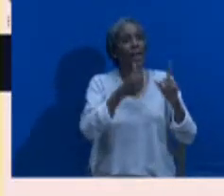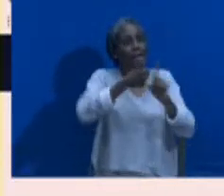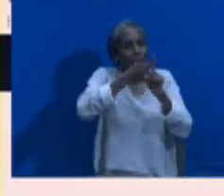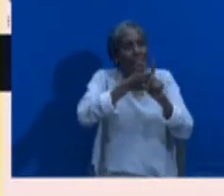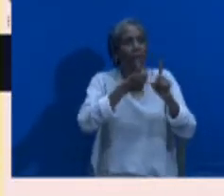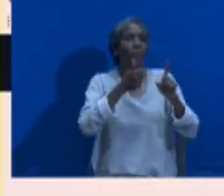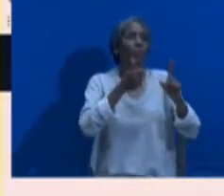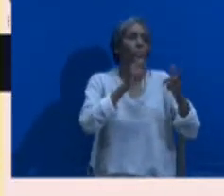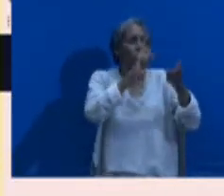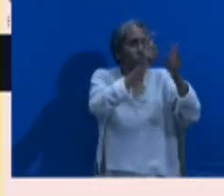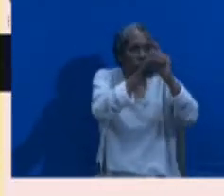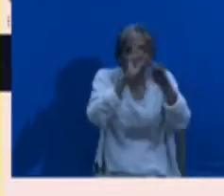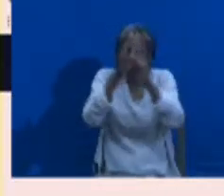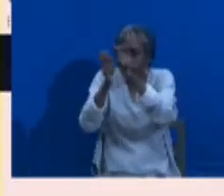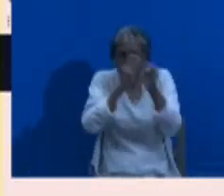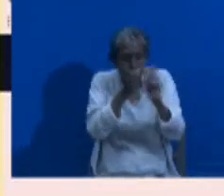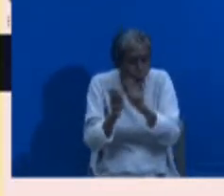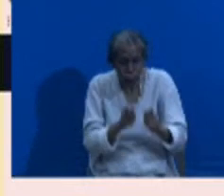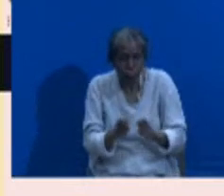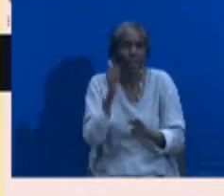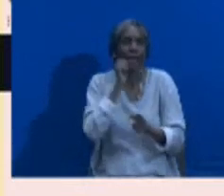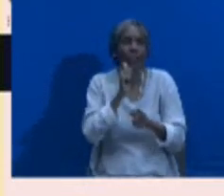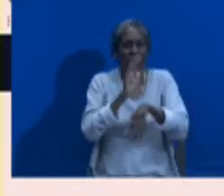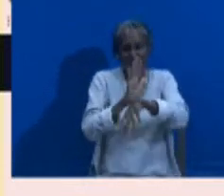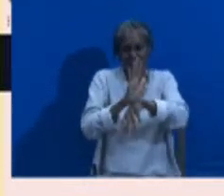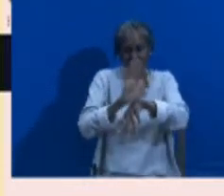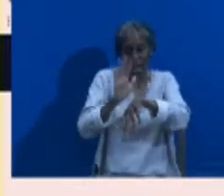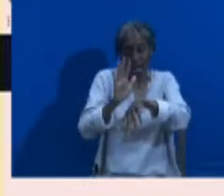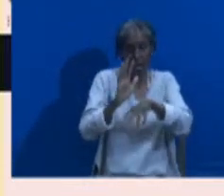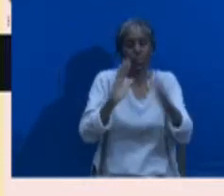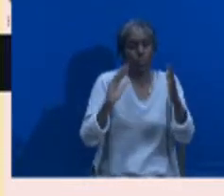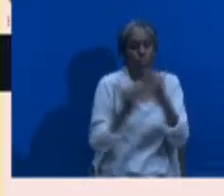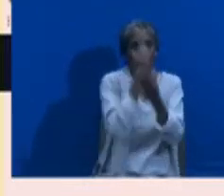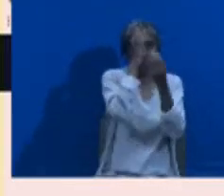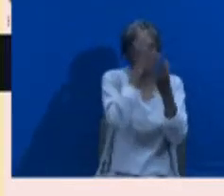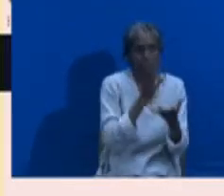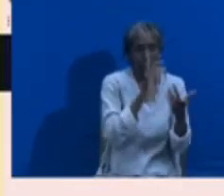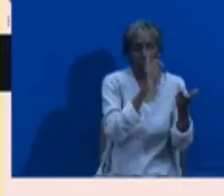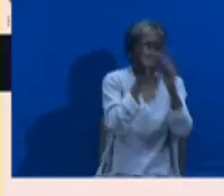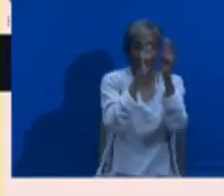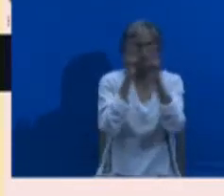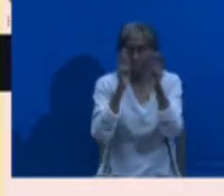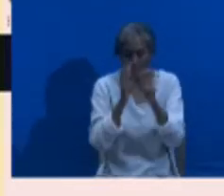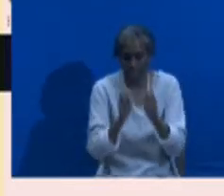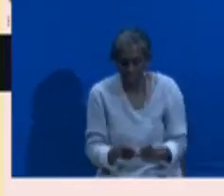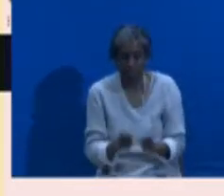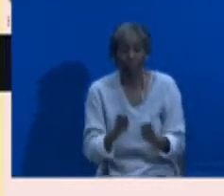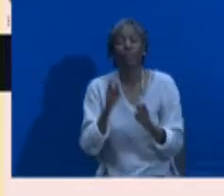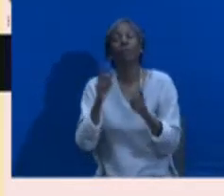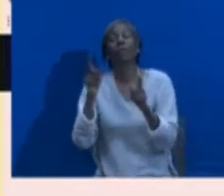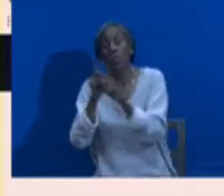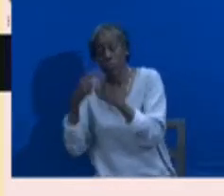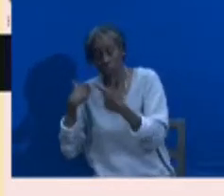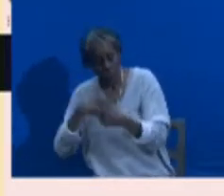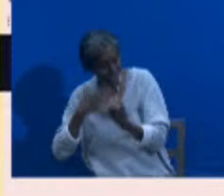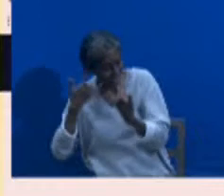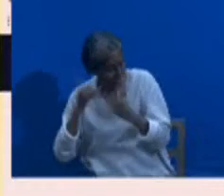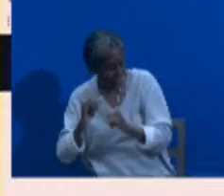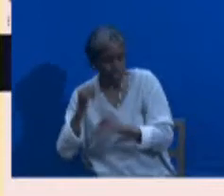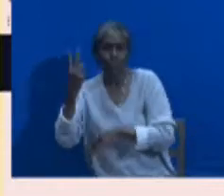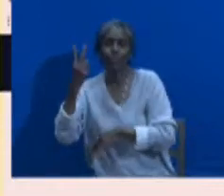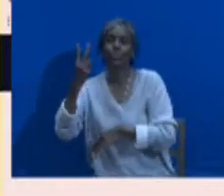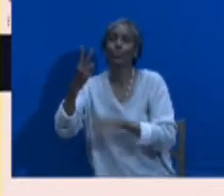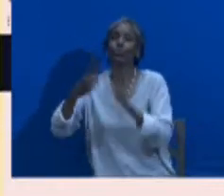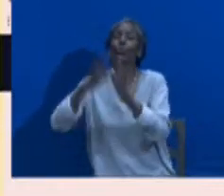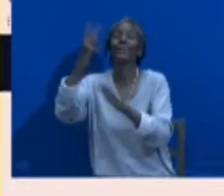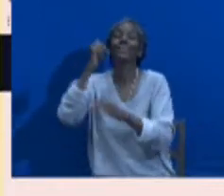will be updated daily at 5 p.m. We will continue to do the twice weekly data reports. Those reports allow